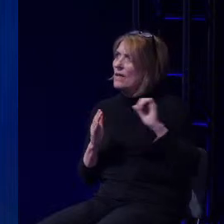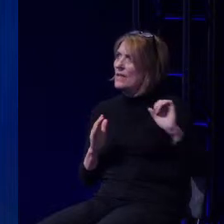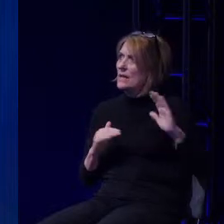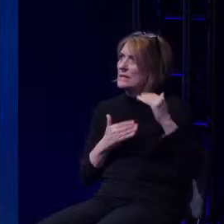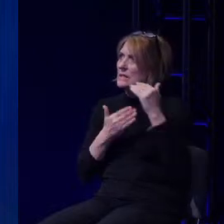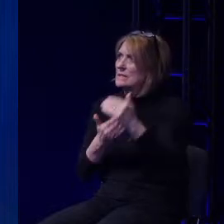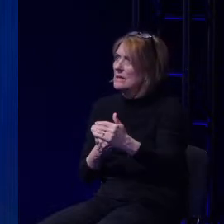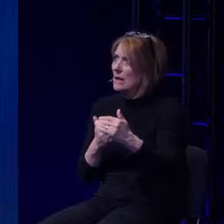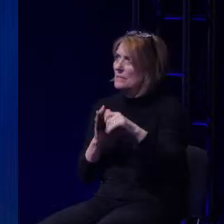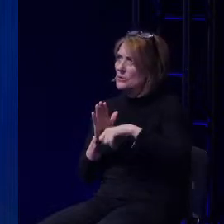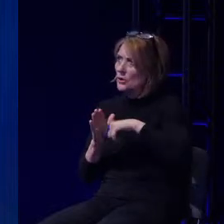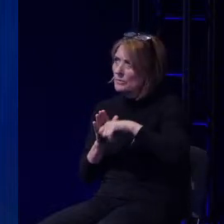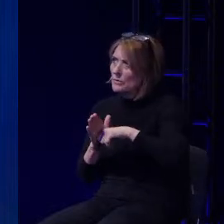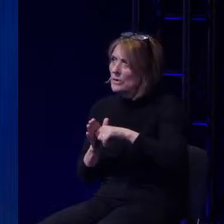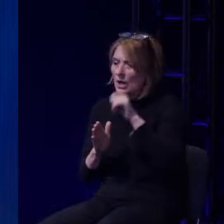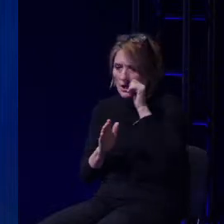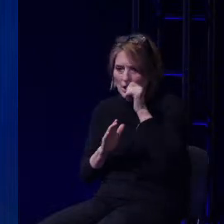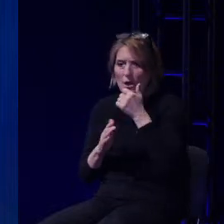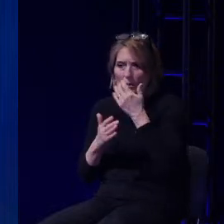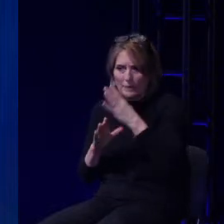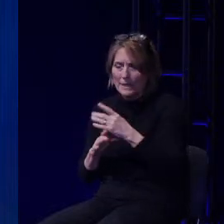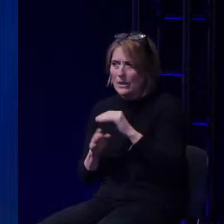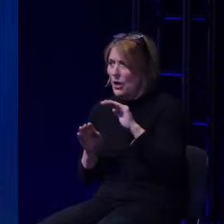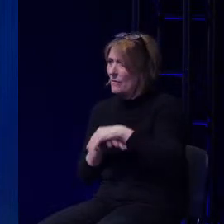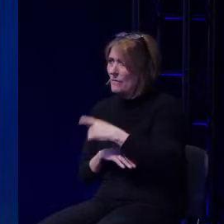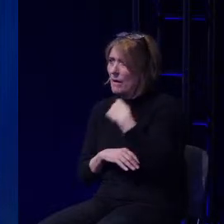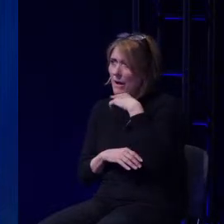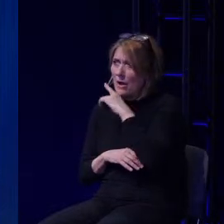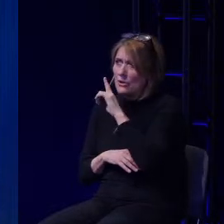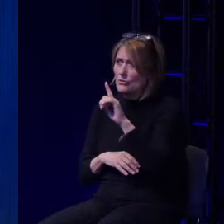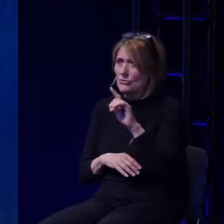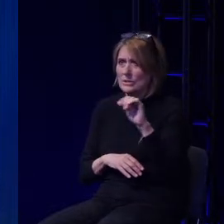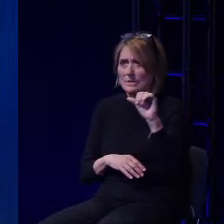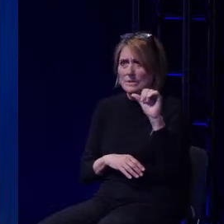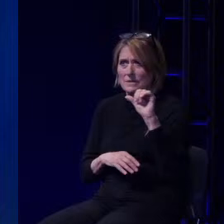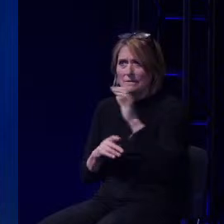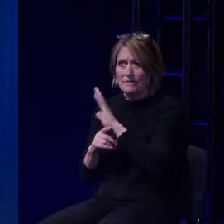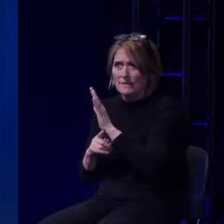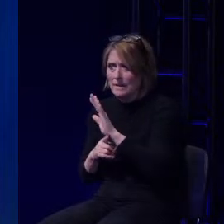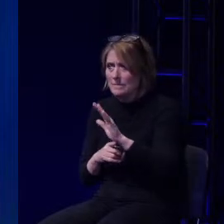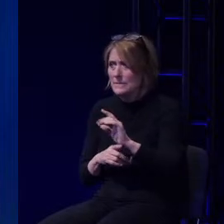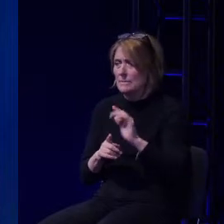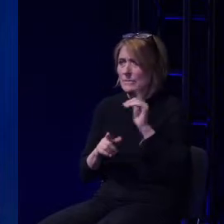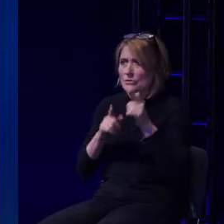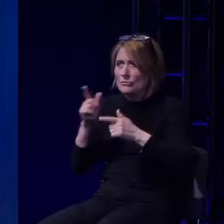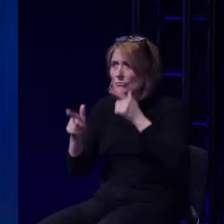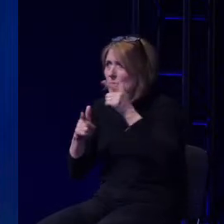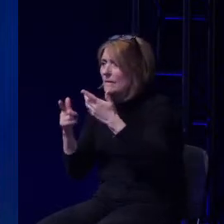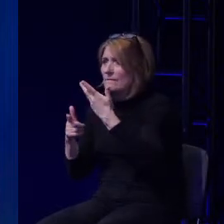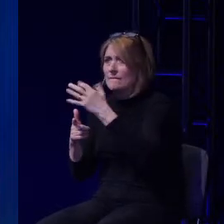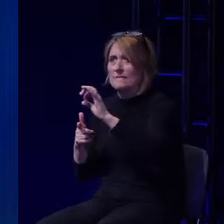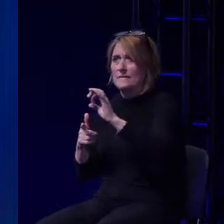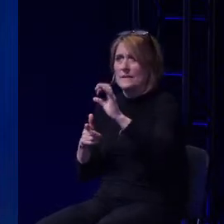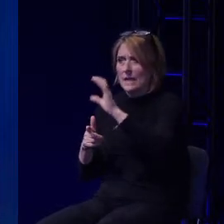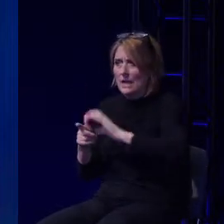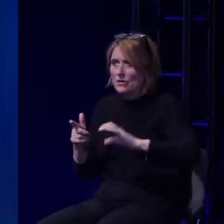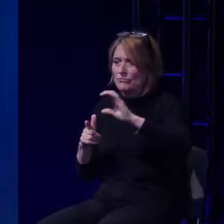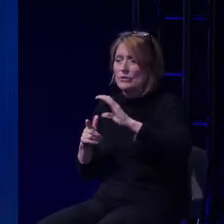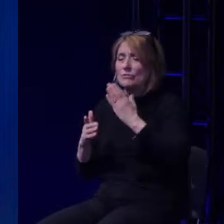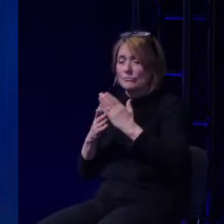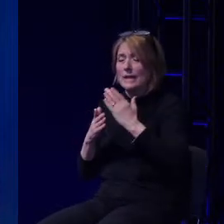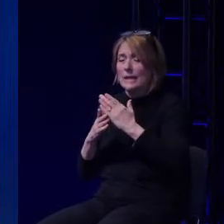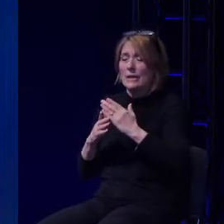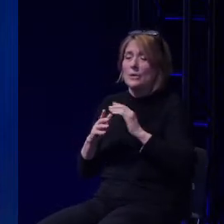had documentaries, I know I worked on 100 films. I went to 50 countries. They took us all around the